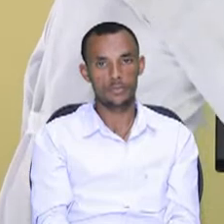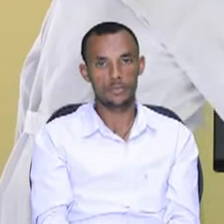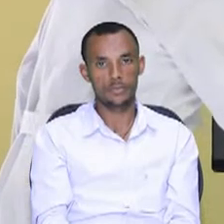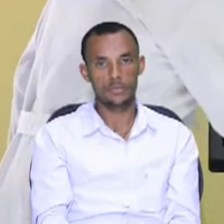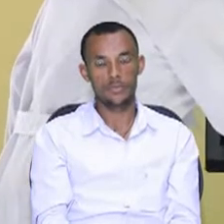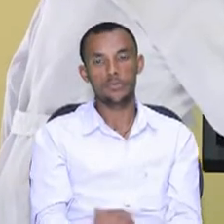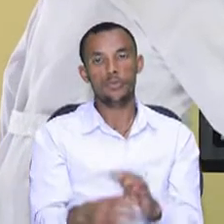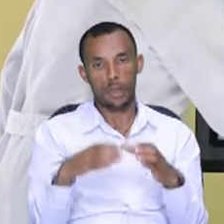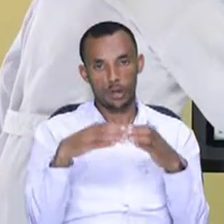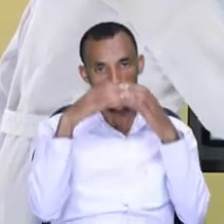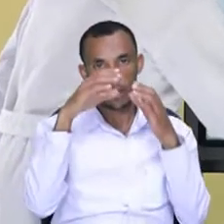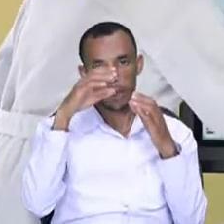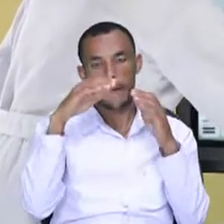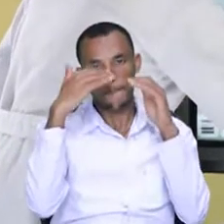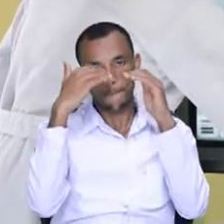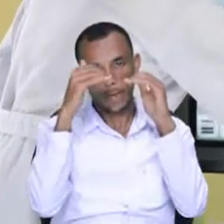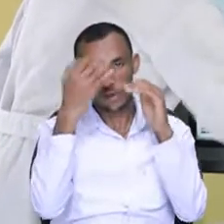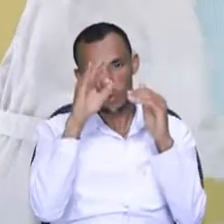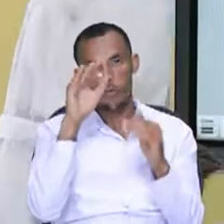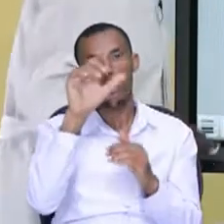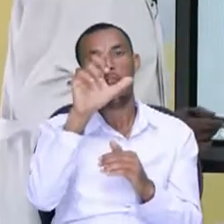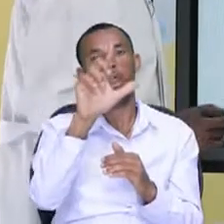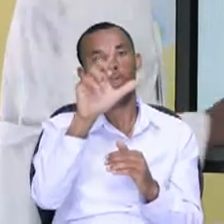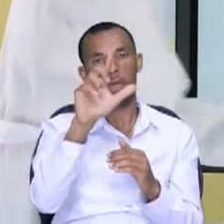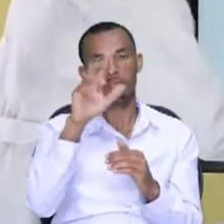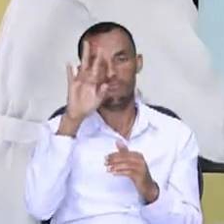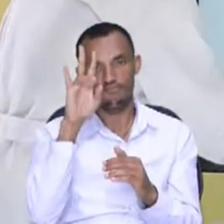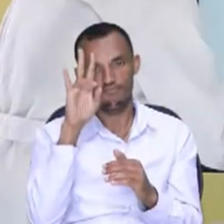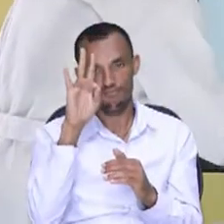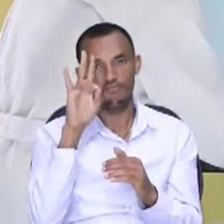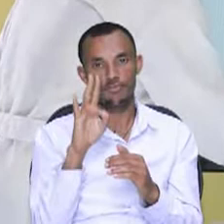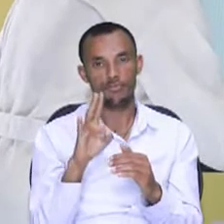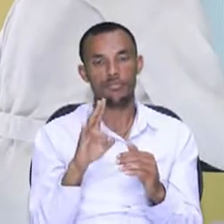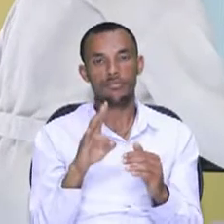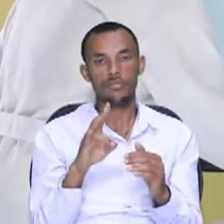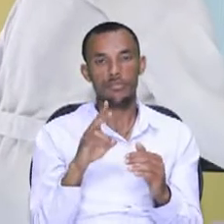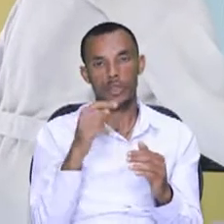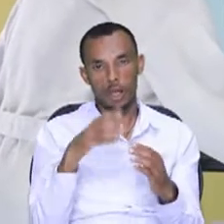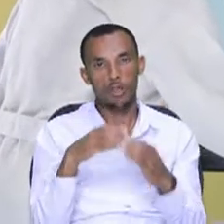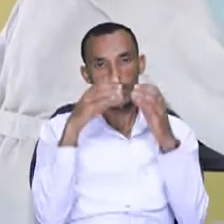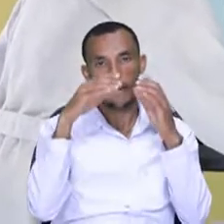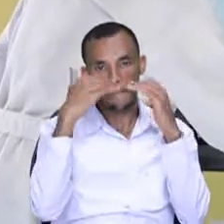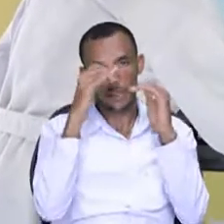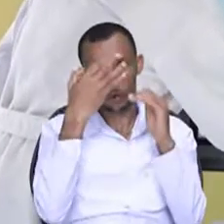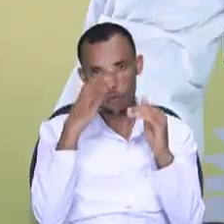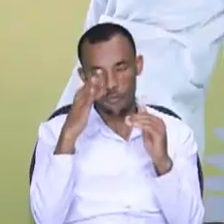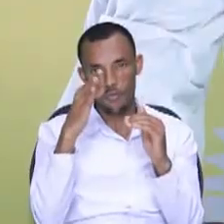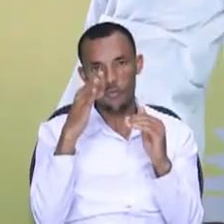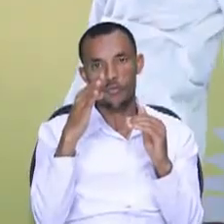the atomic mass of lithium is 7. The atomic mass of sodium